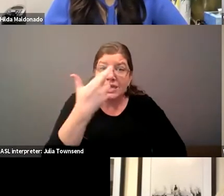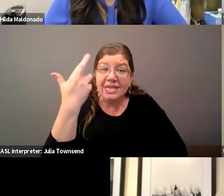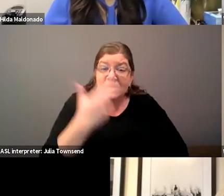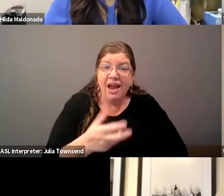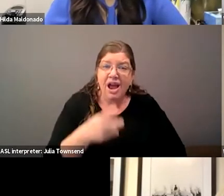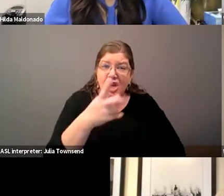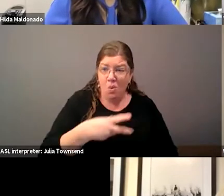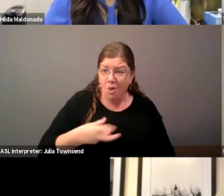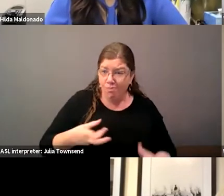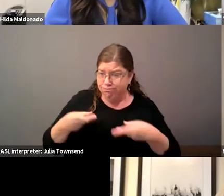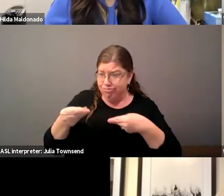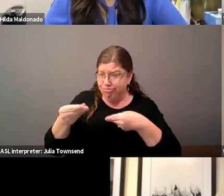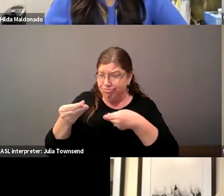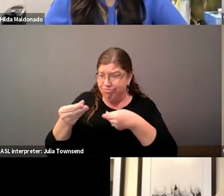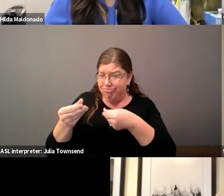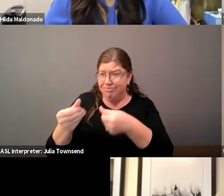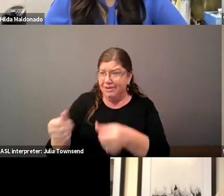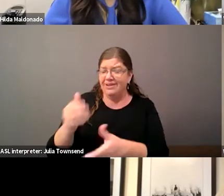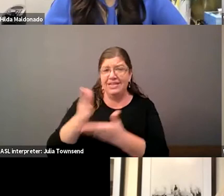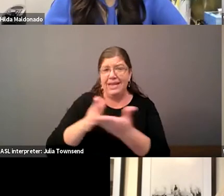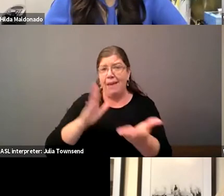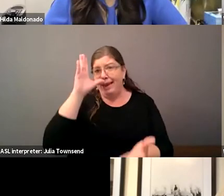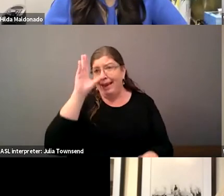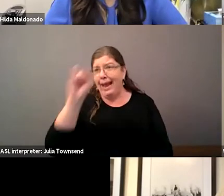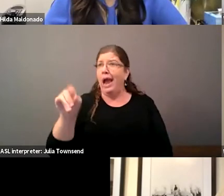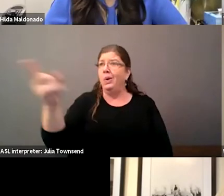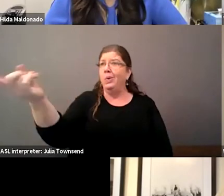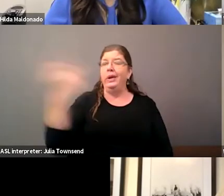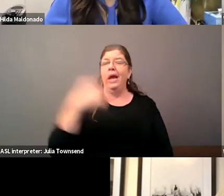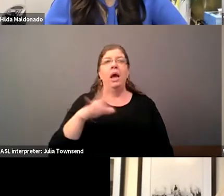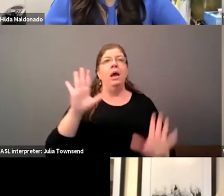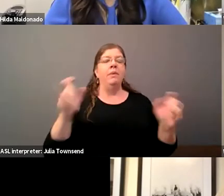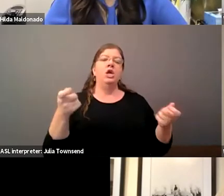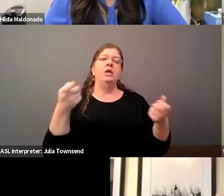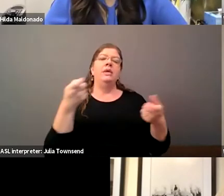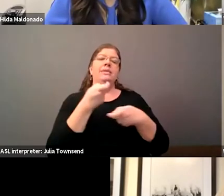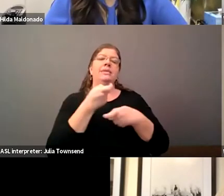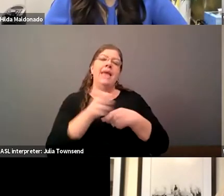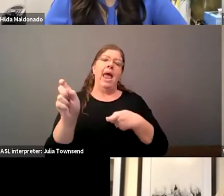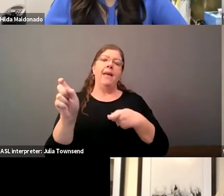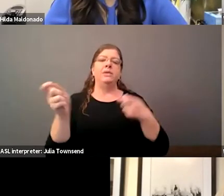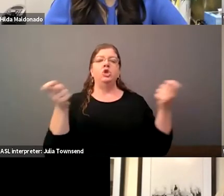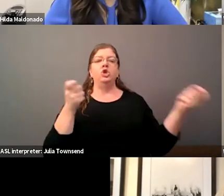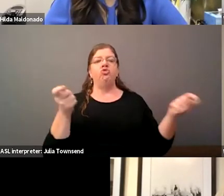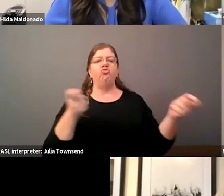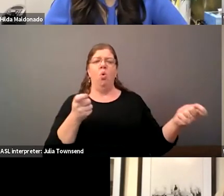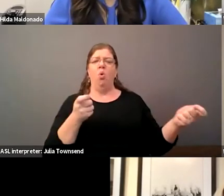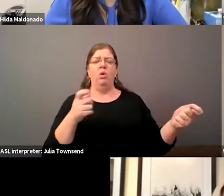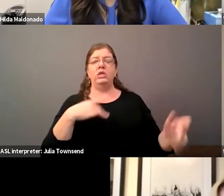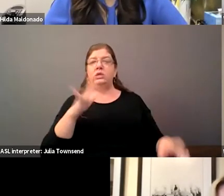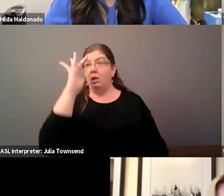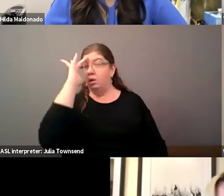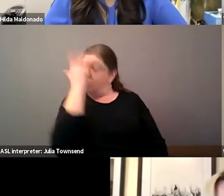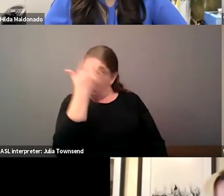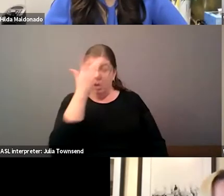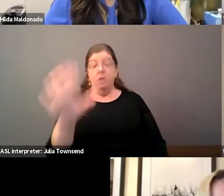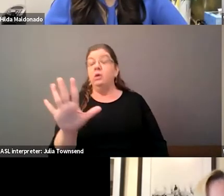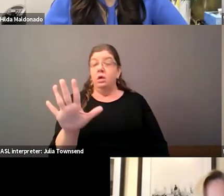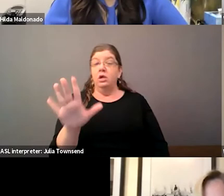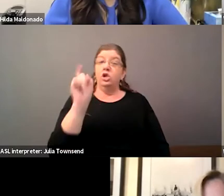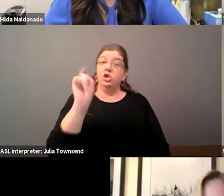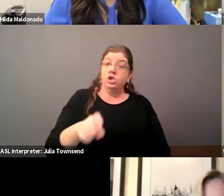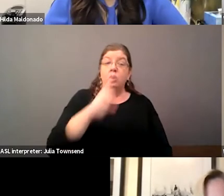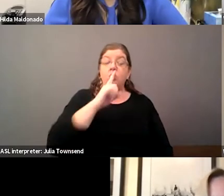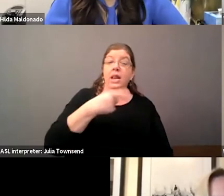this kind of money on some guy that's going to come in and do damage control is so virginia it should really